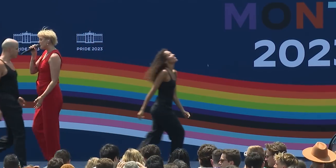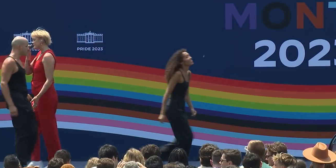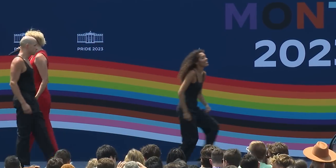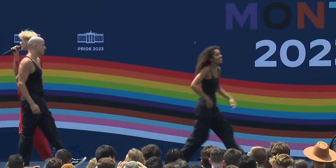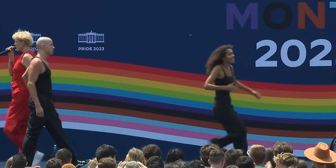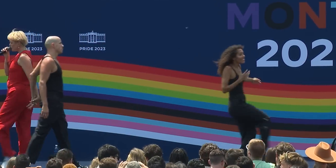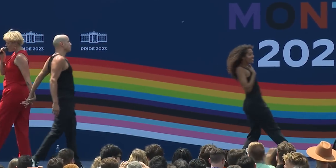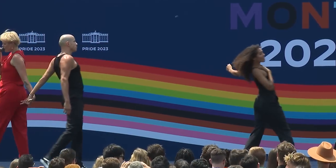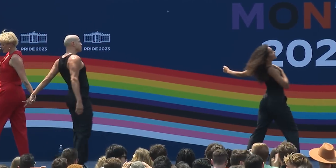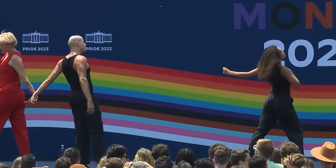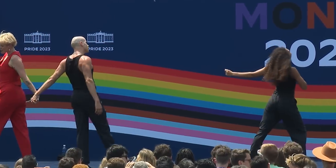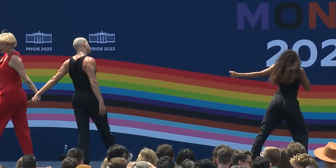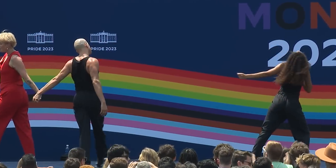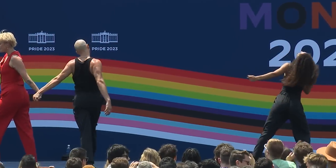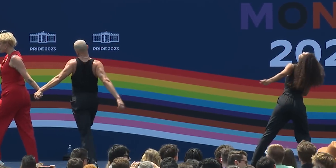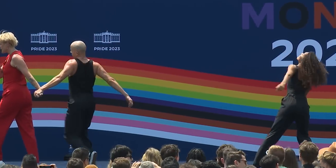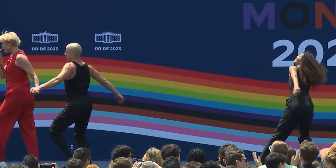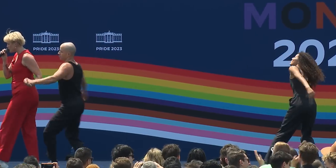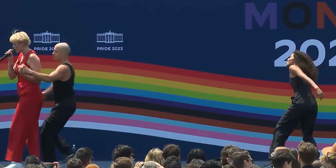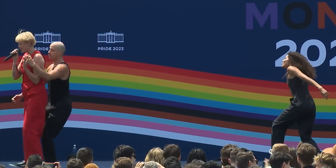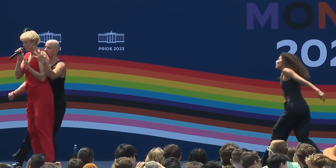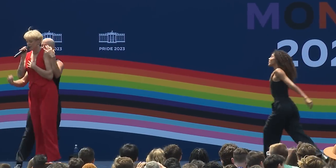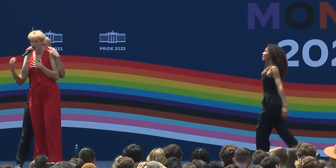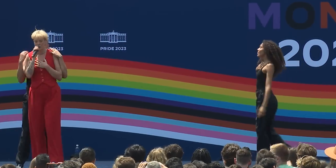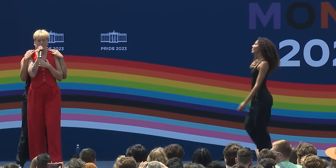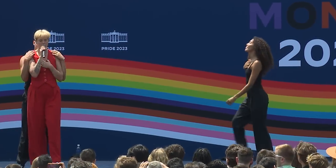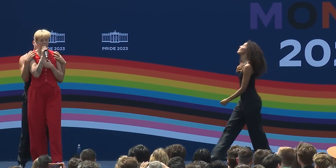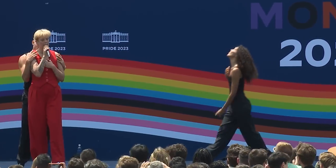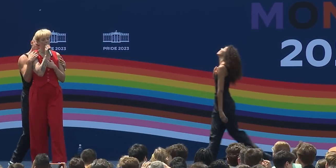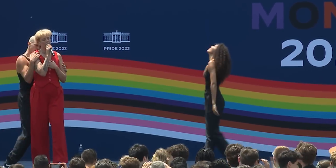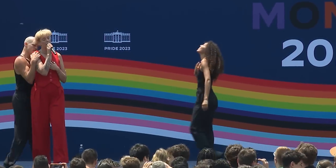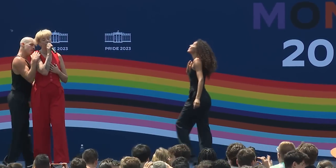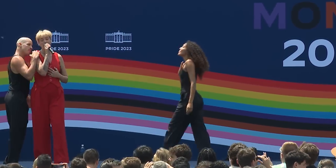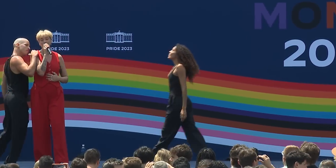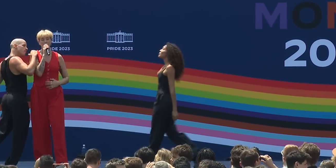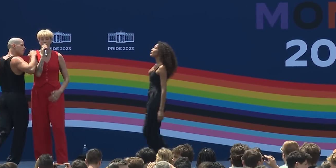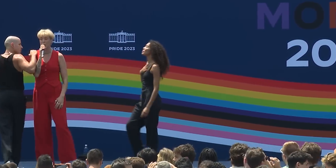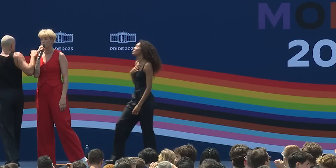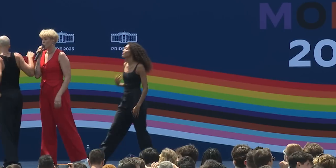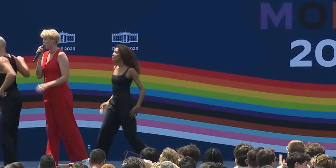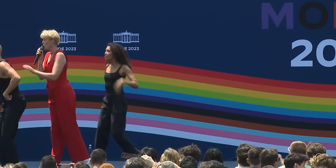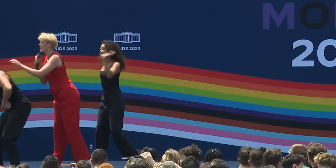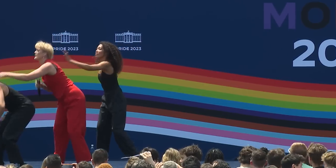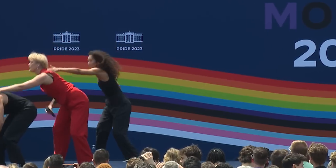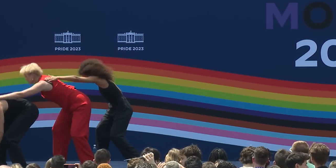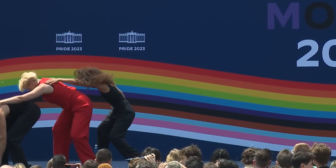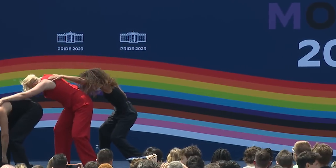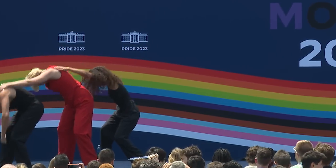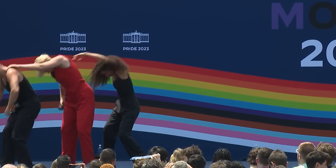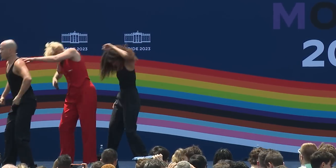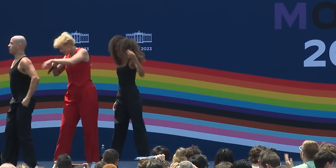$7 coffees and the romance of the city, where you think you won't get hurt until you do.